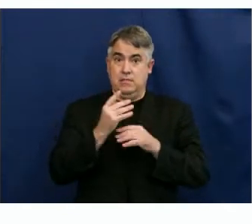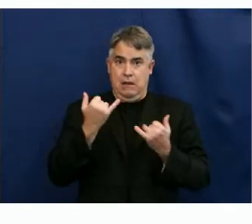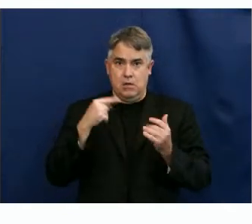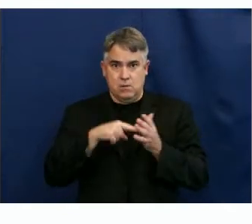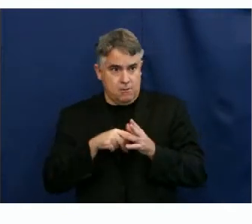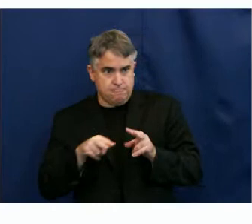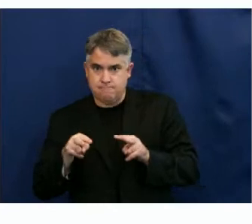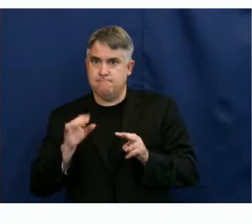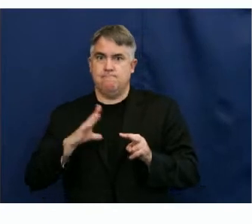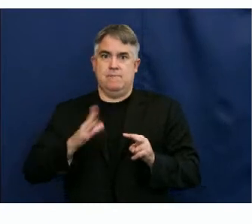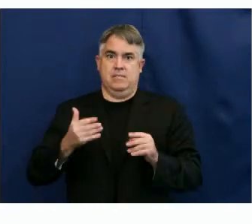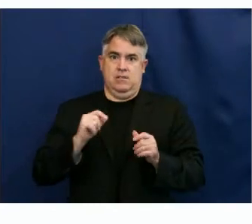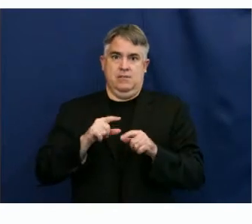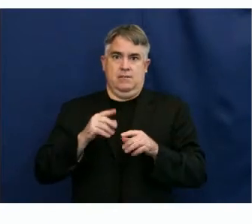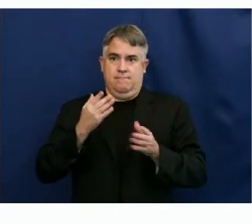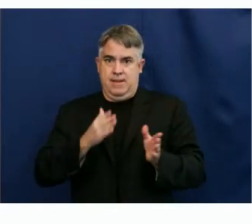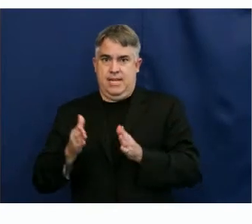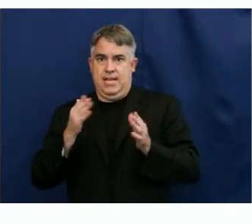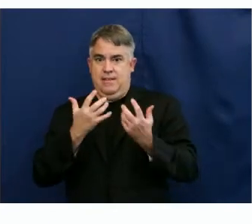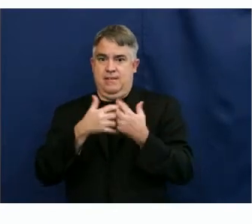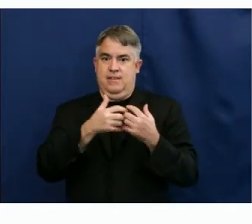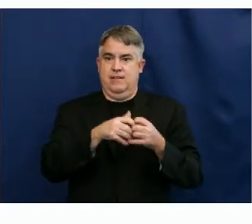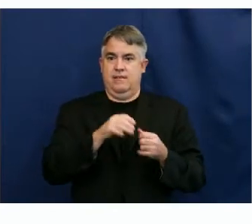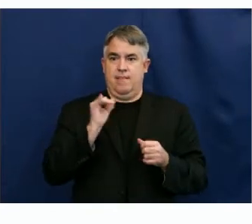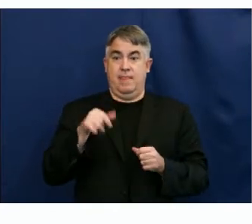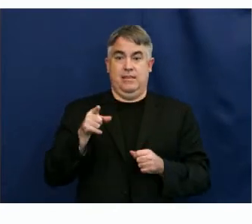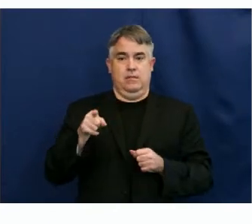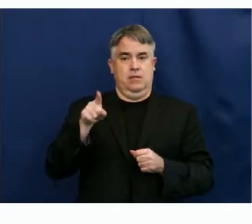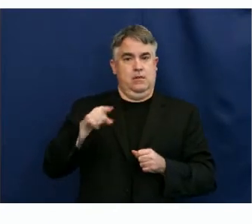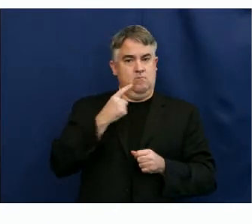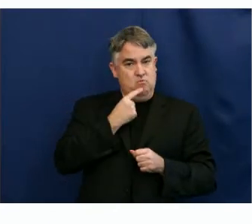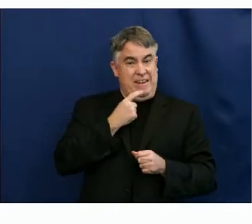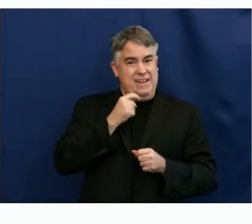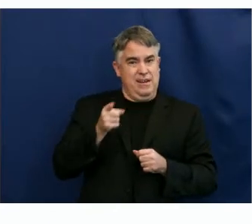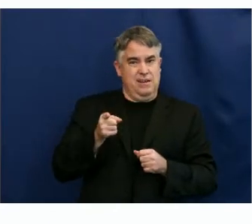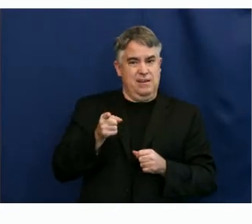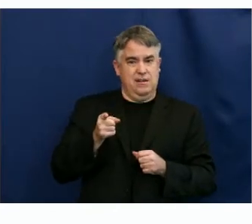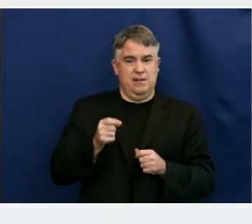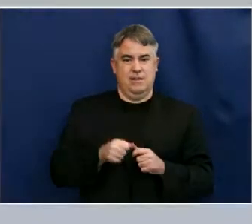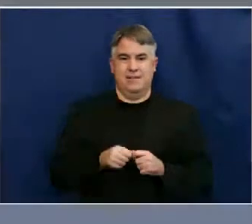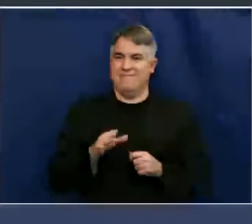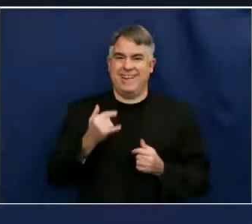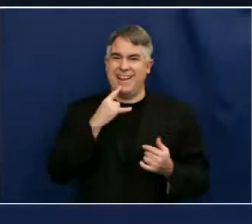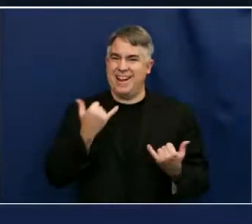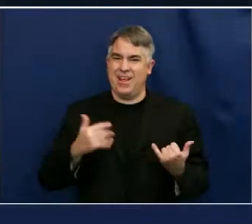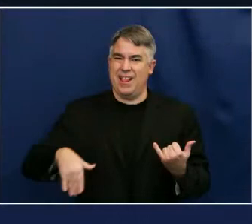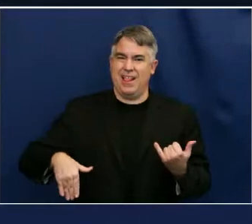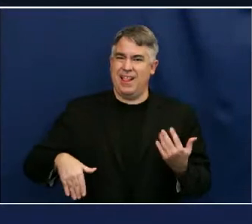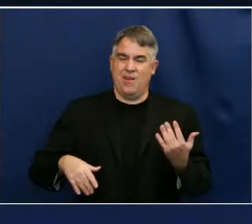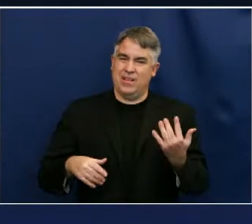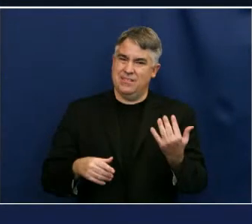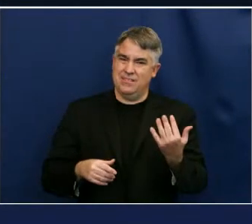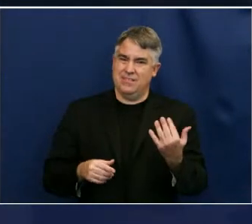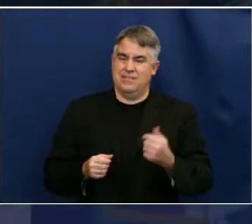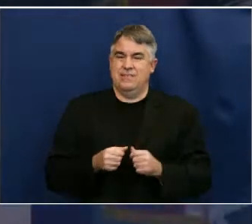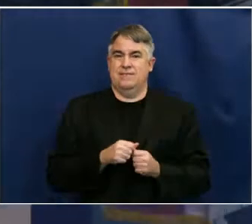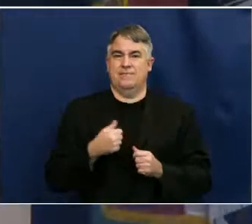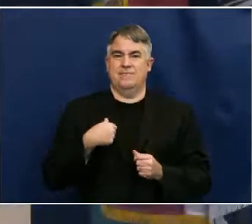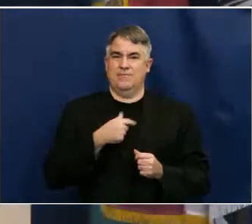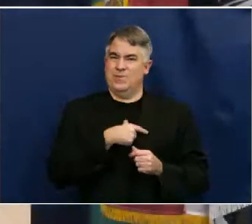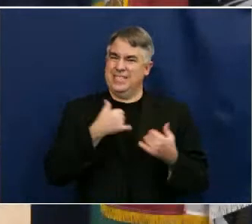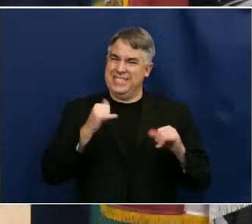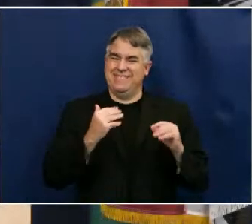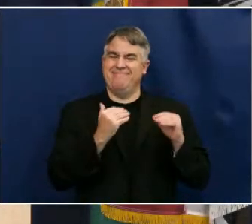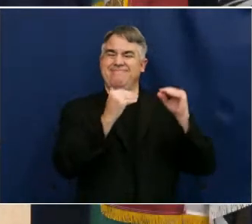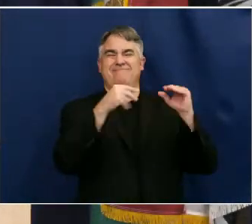is what the red tier looks like today. But again, we are not there right now. We remain in the purple tier, but we do think